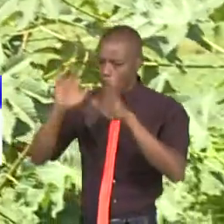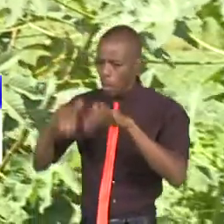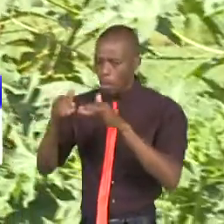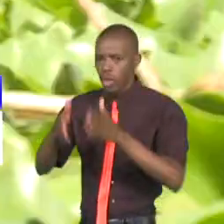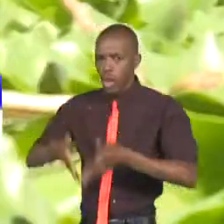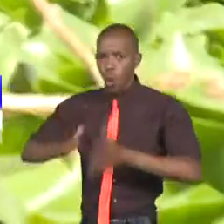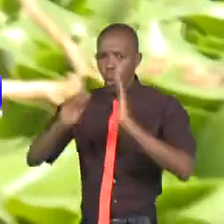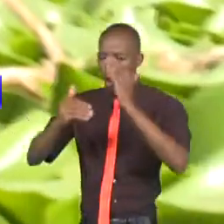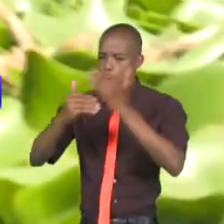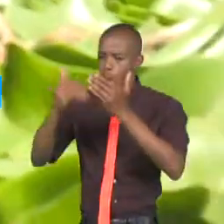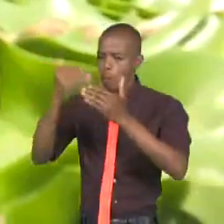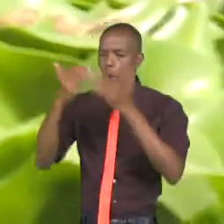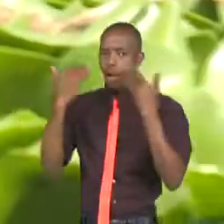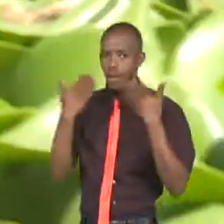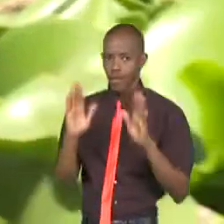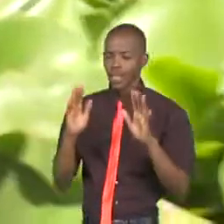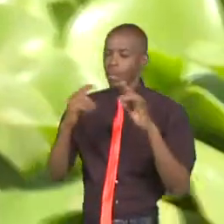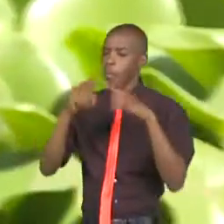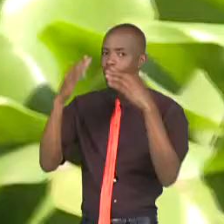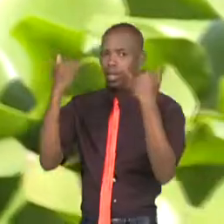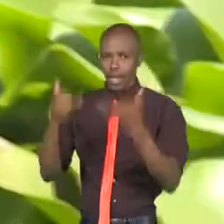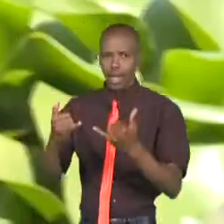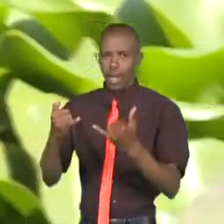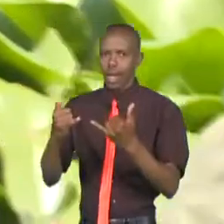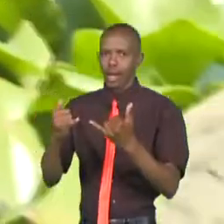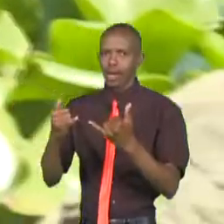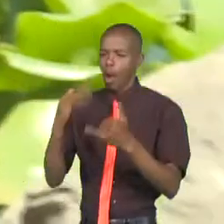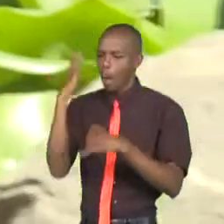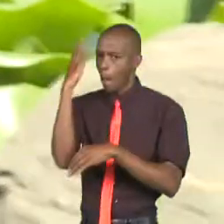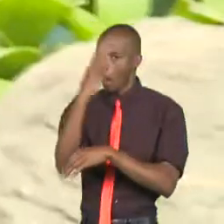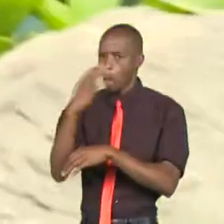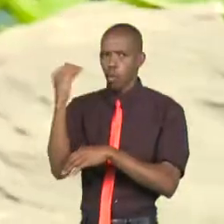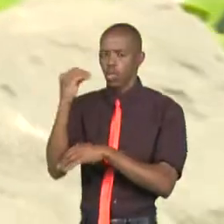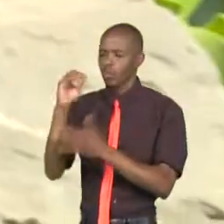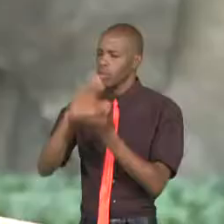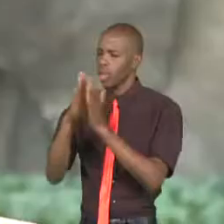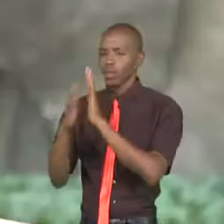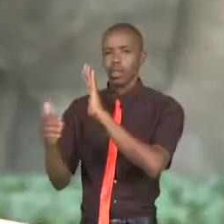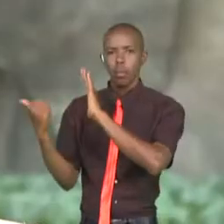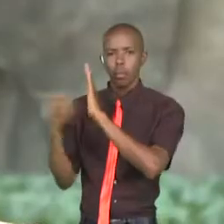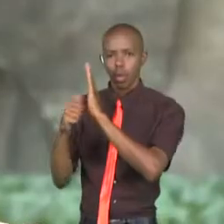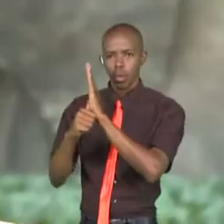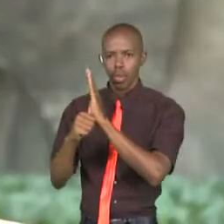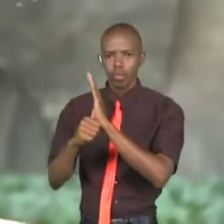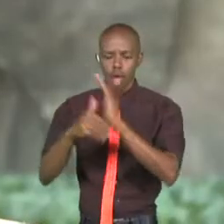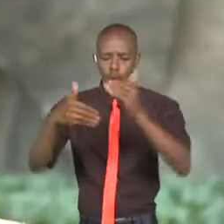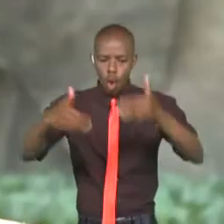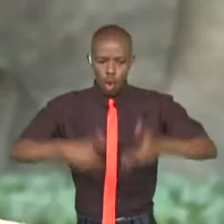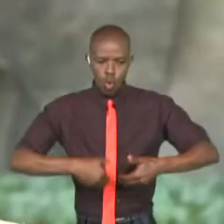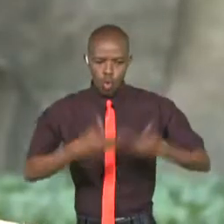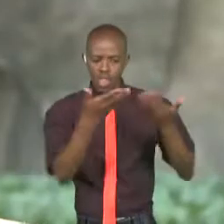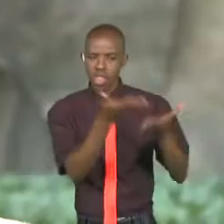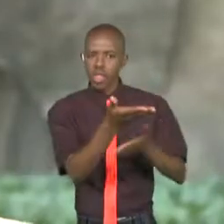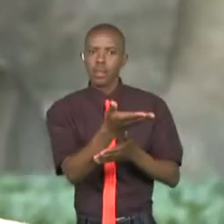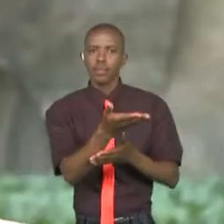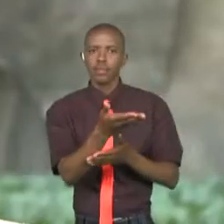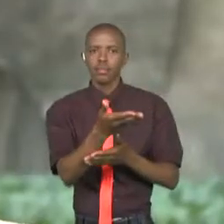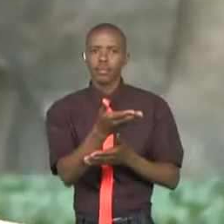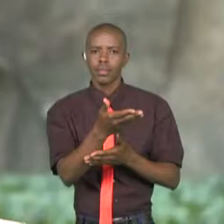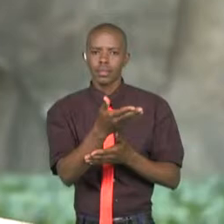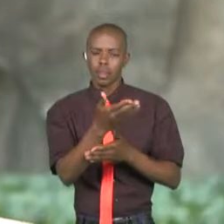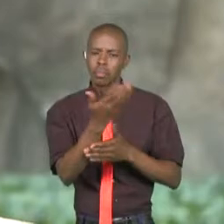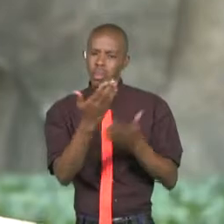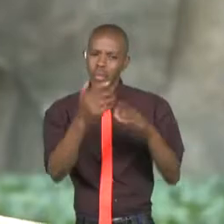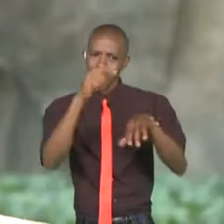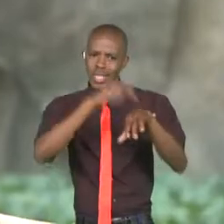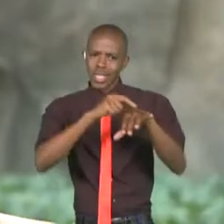the road construction completed, but now its beauty is a threat. Kuna vijana hapo lazima masaa